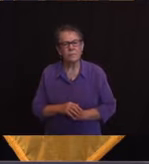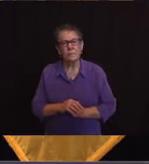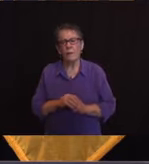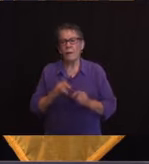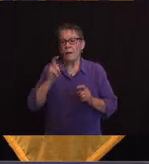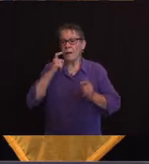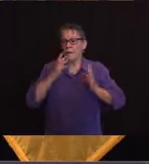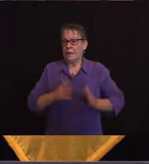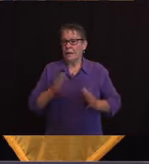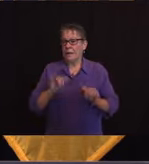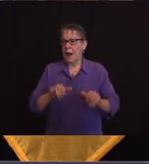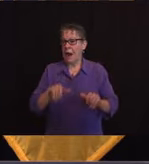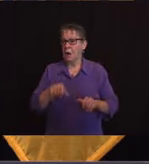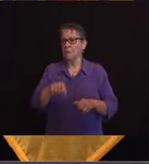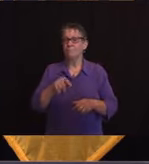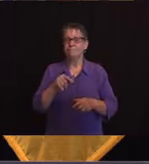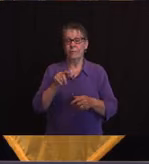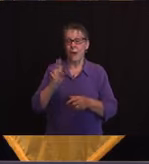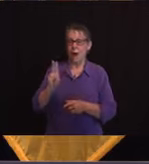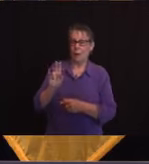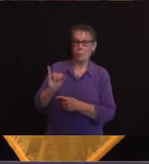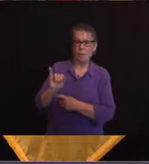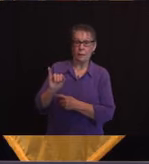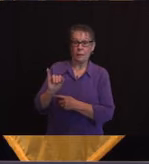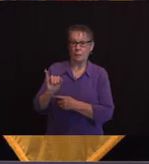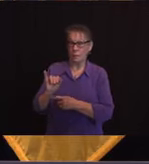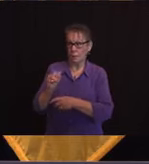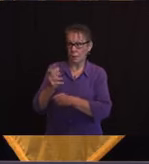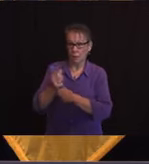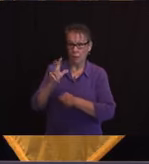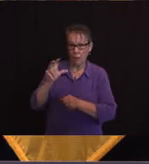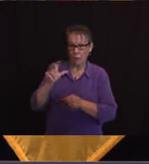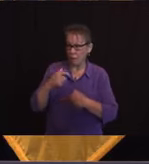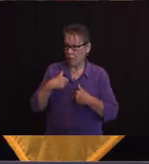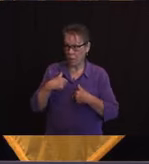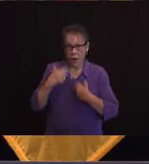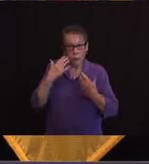Rob Sarangelo, he's watching this, and I will get an answer. In fact, here he is.